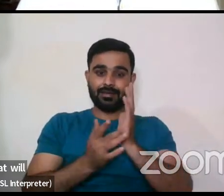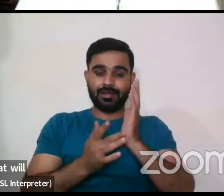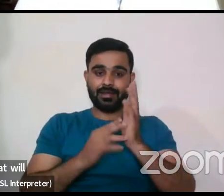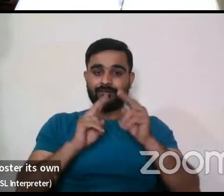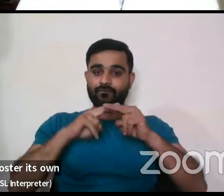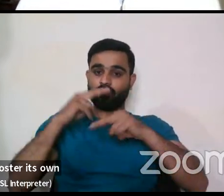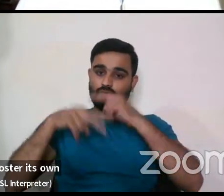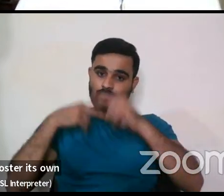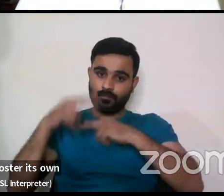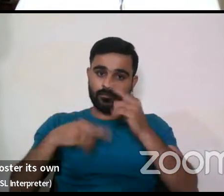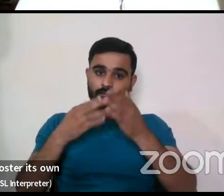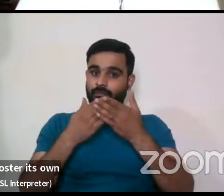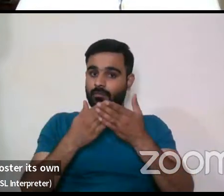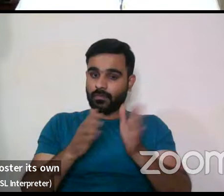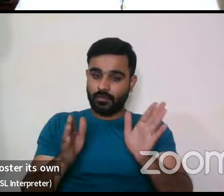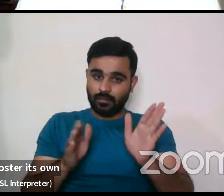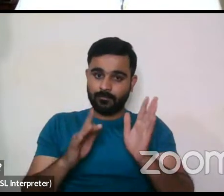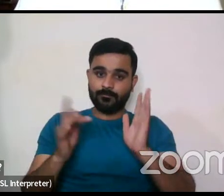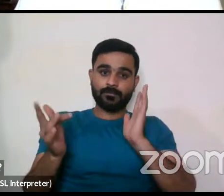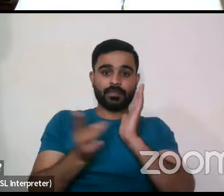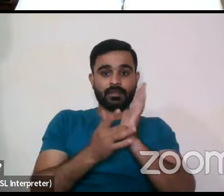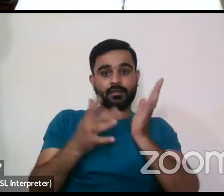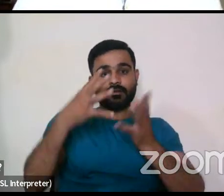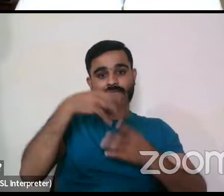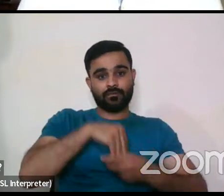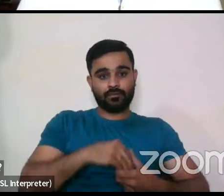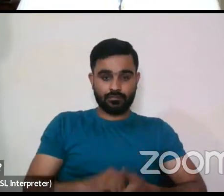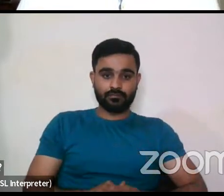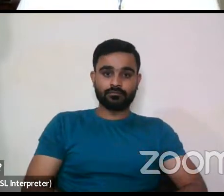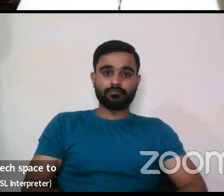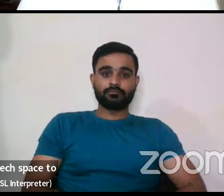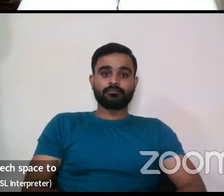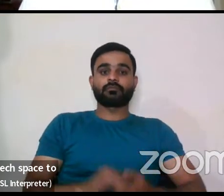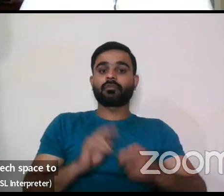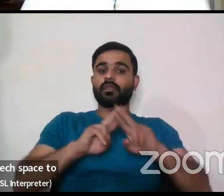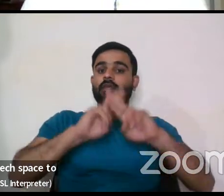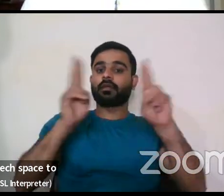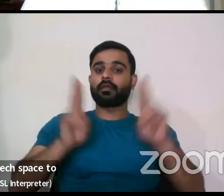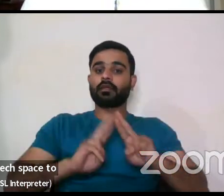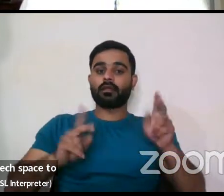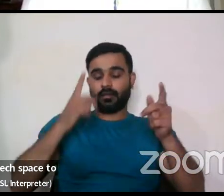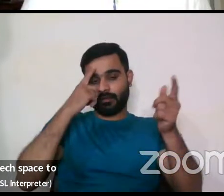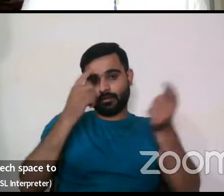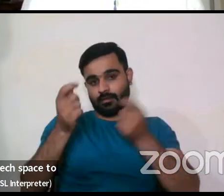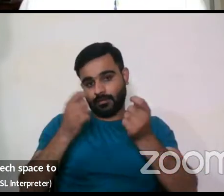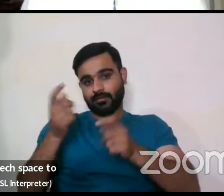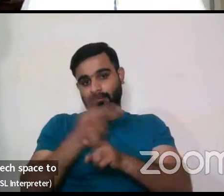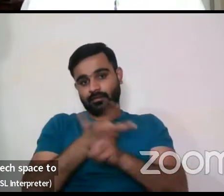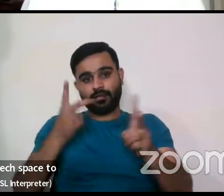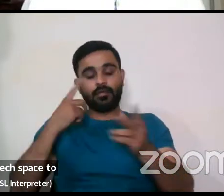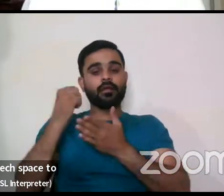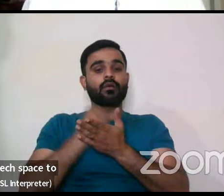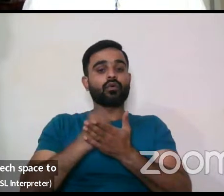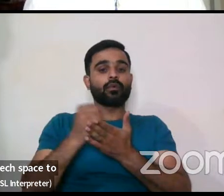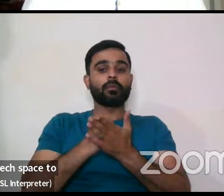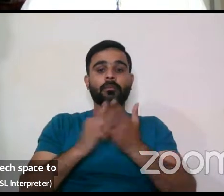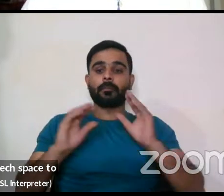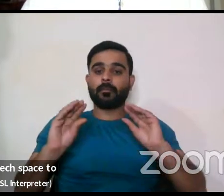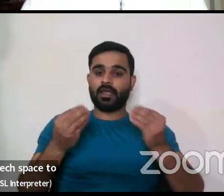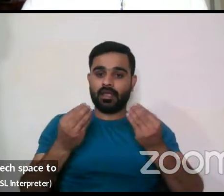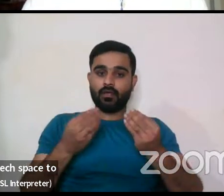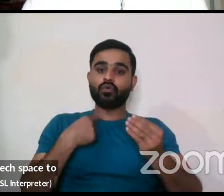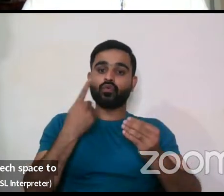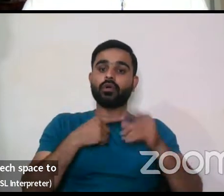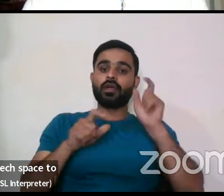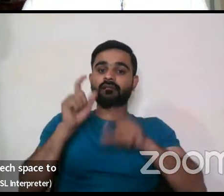it open up the tech space to international players and say, let the best man win, or whoever